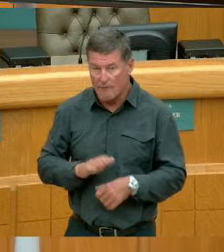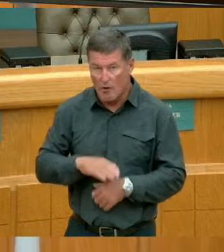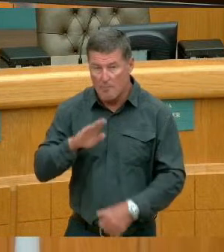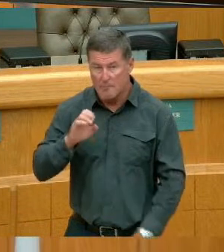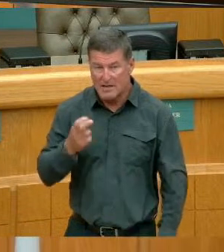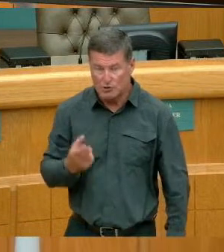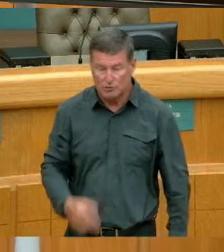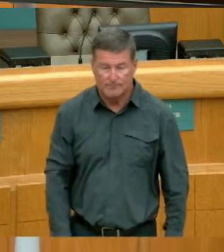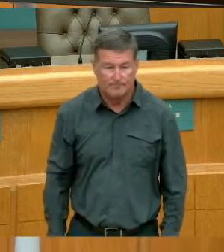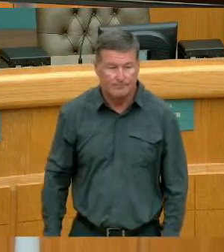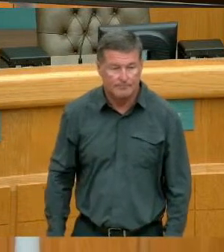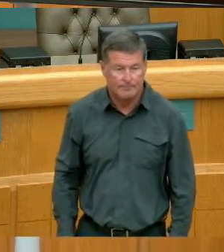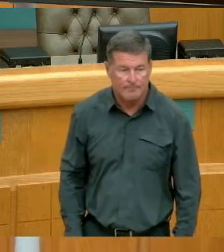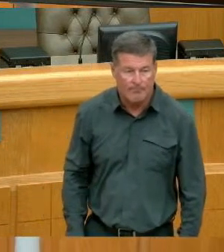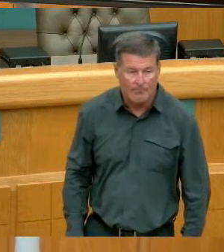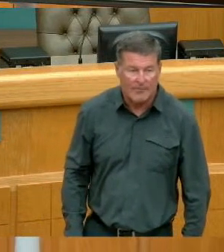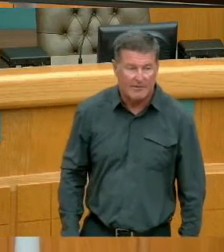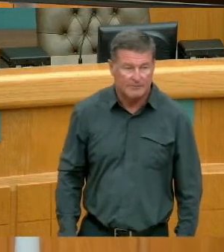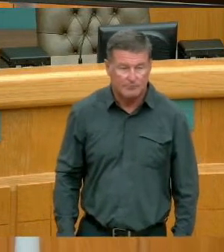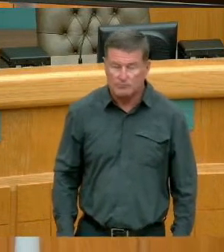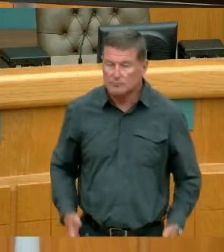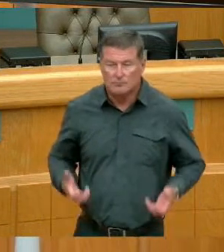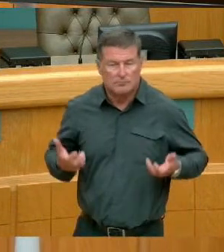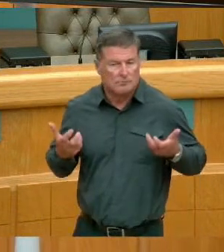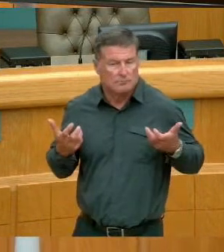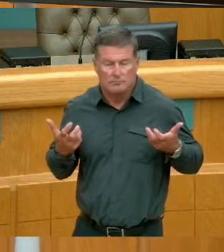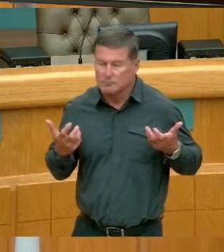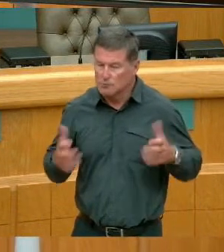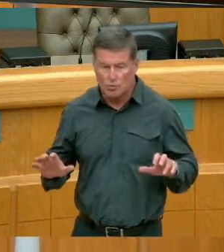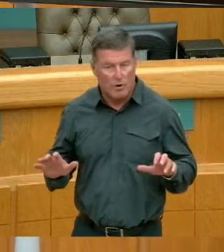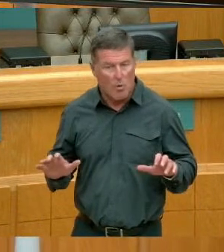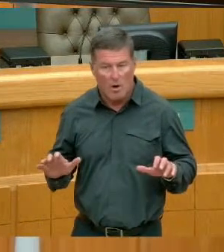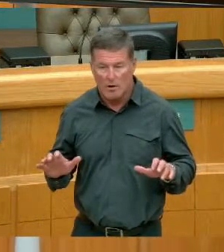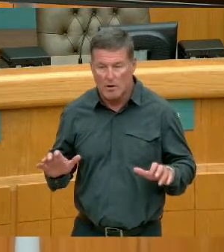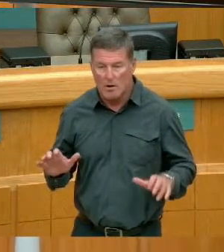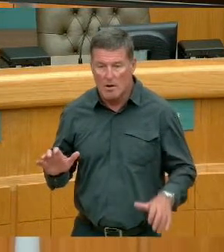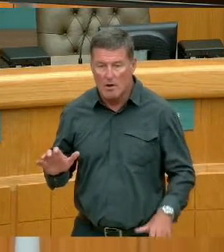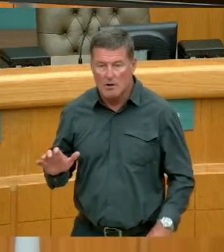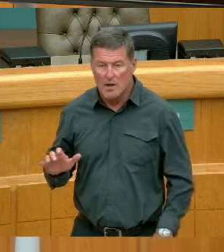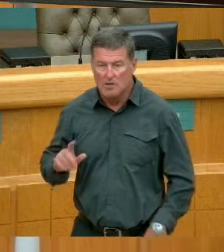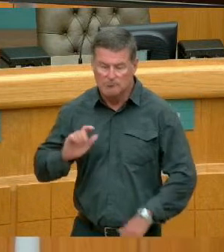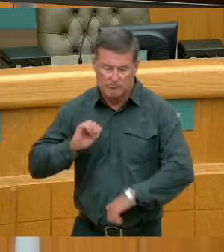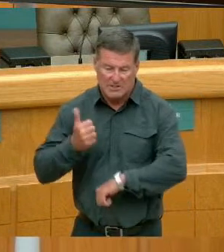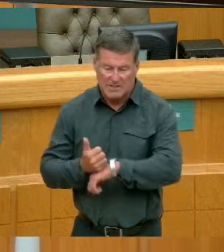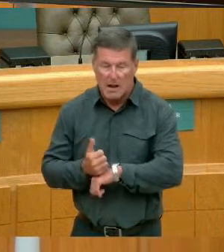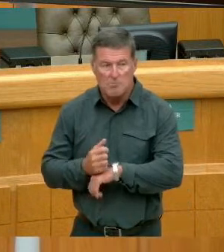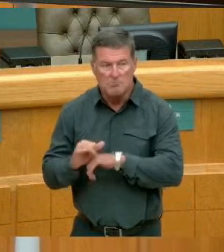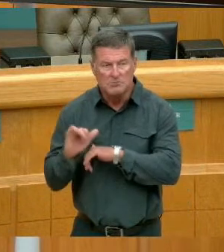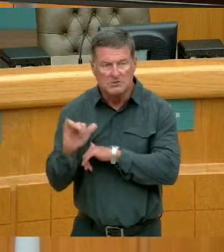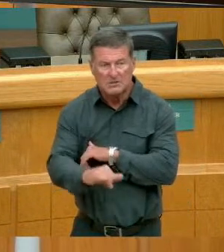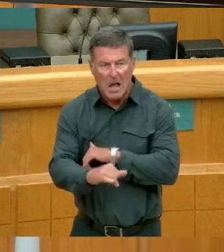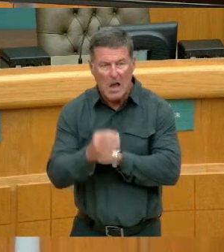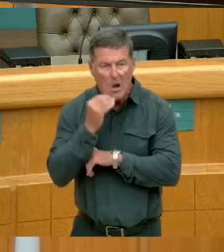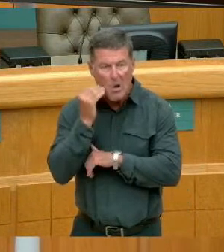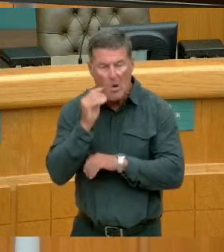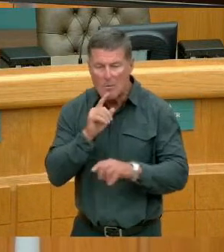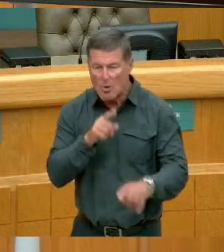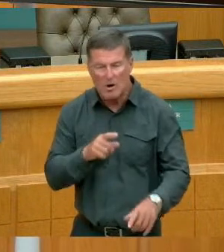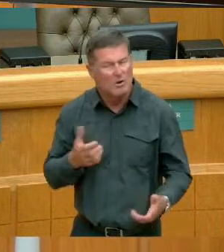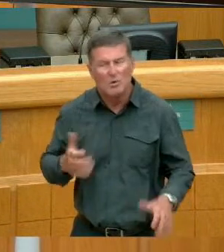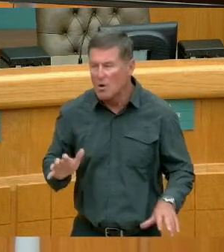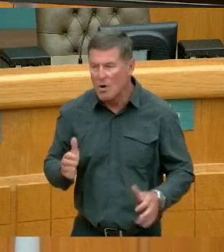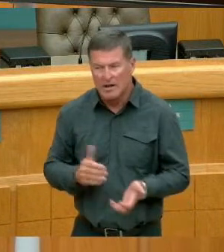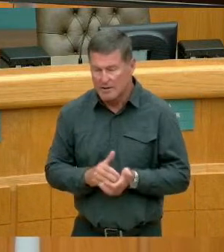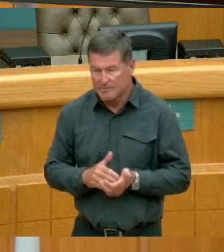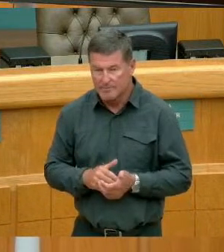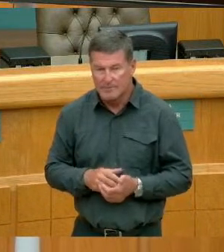beach. We do not want to return to stay-at-home orders again. We know what a